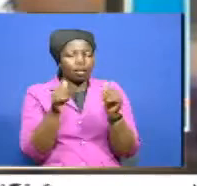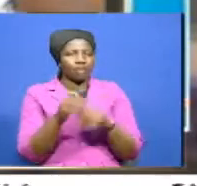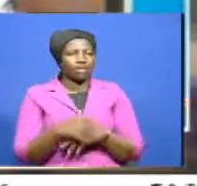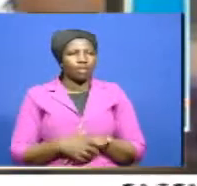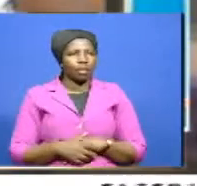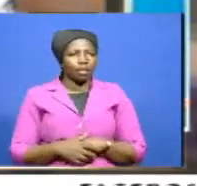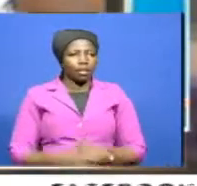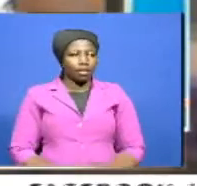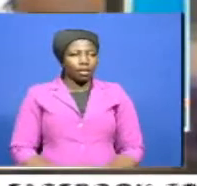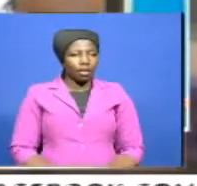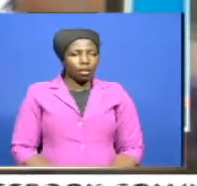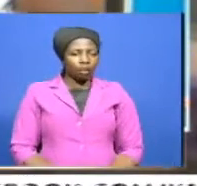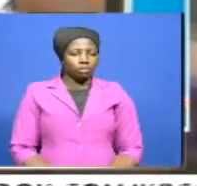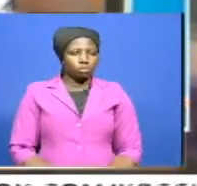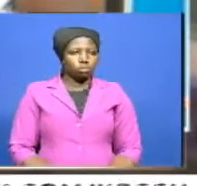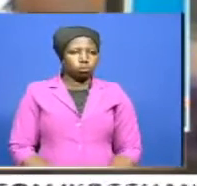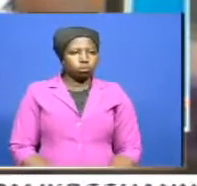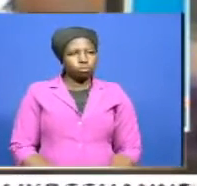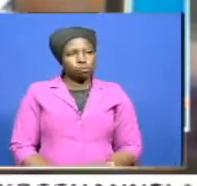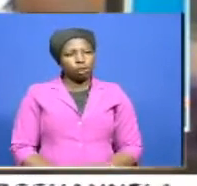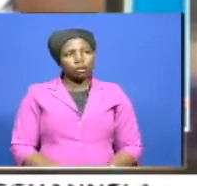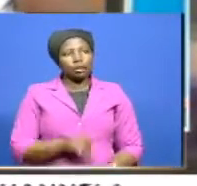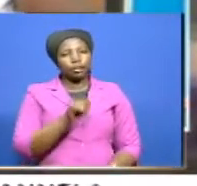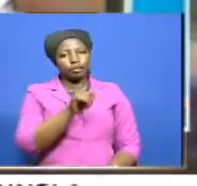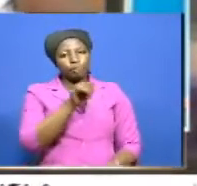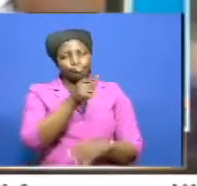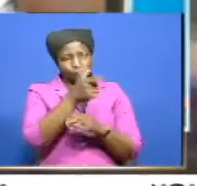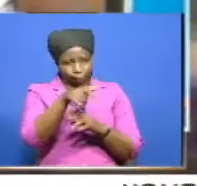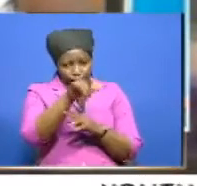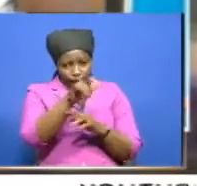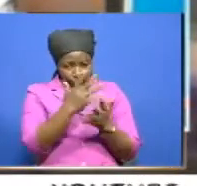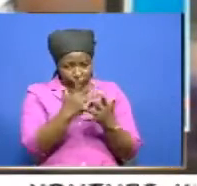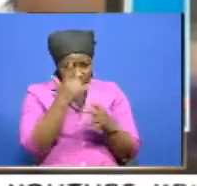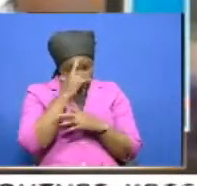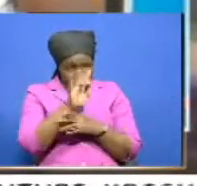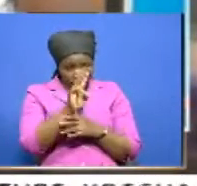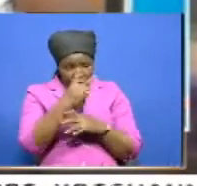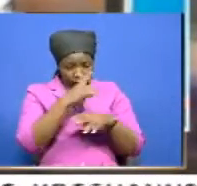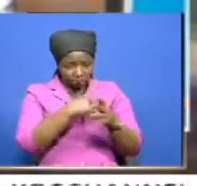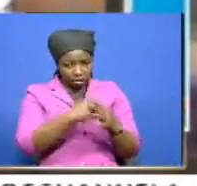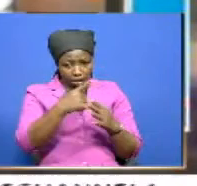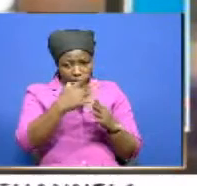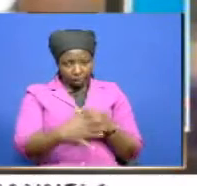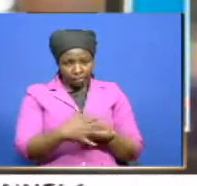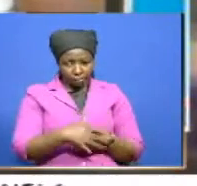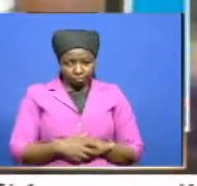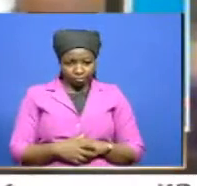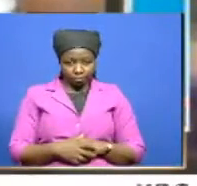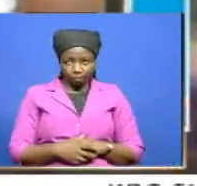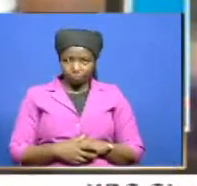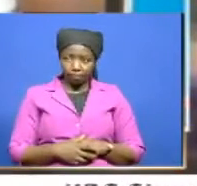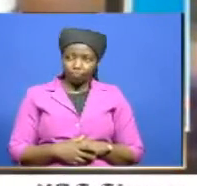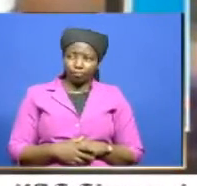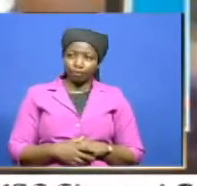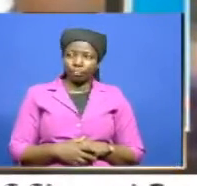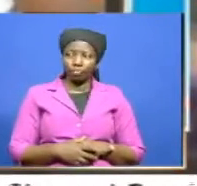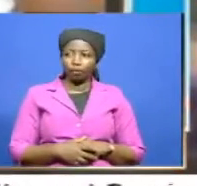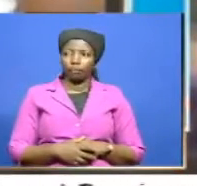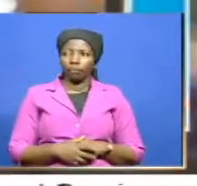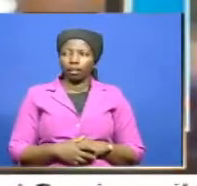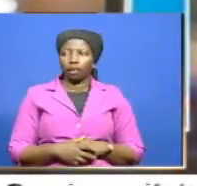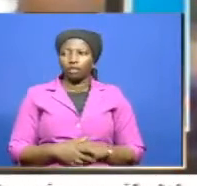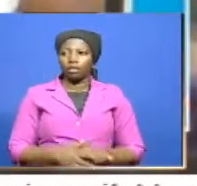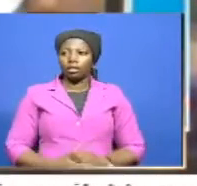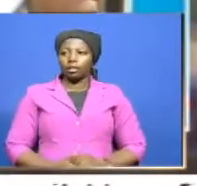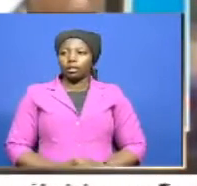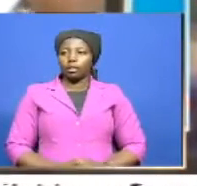this was as an additional side for the second weekend of the Madrid Sevens. Yeah, I think the beauty about Sevens, especially